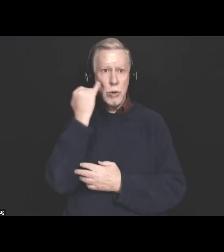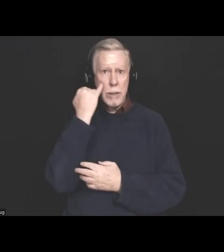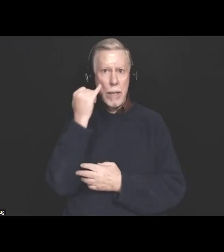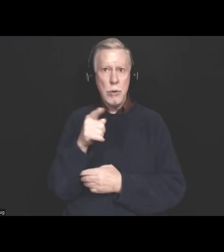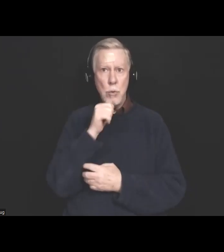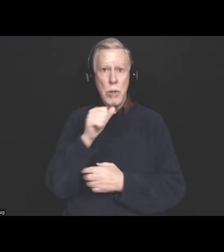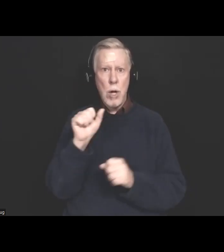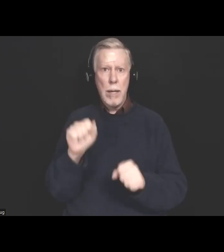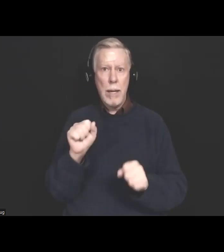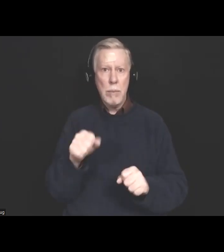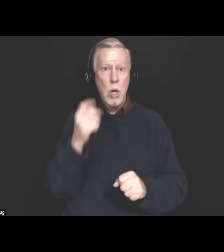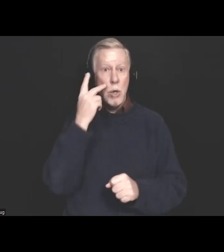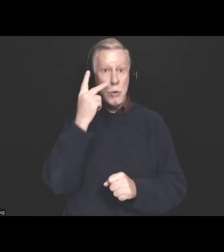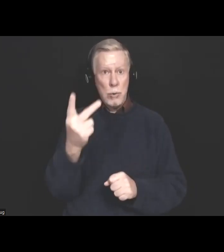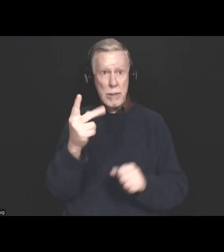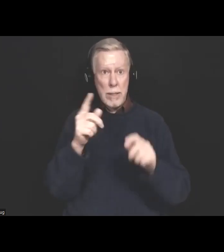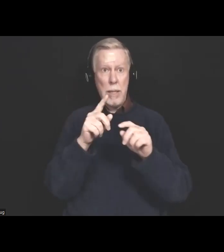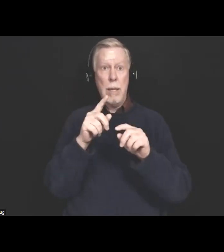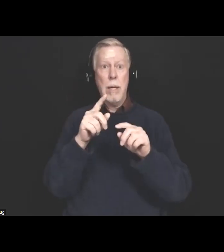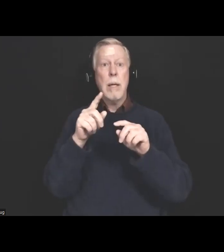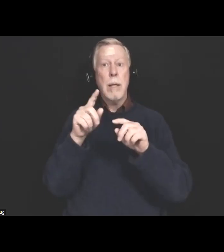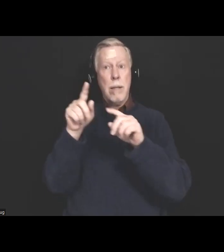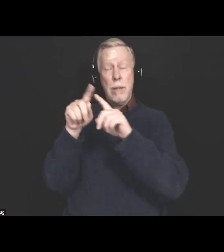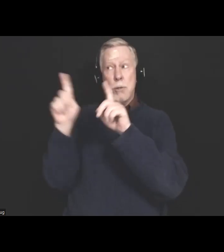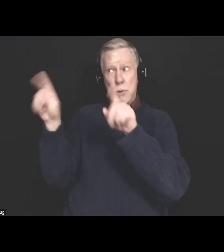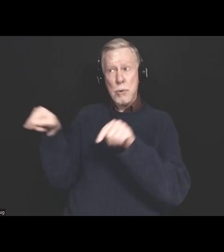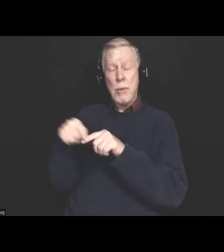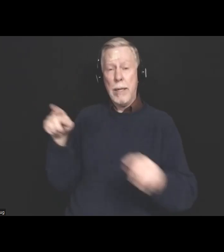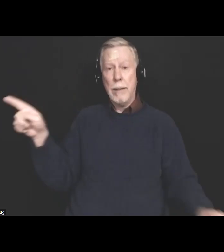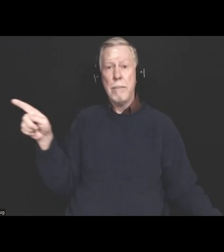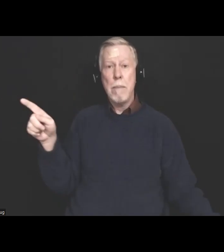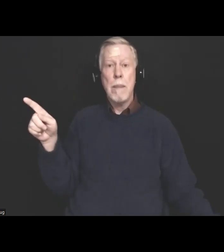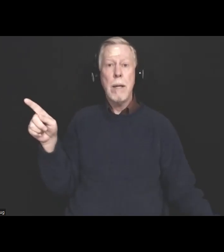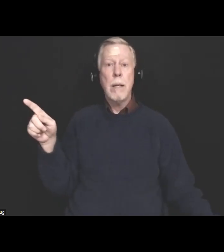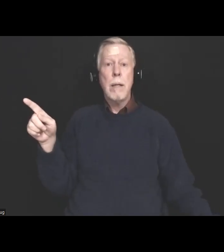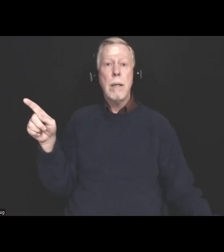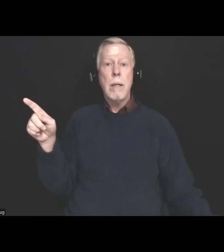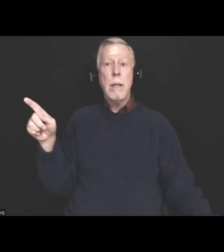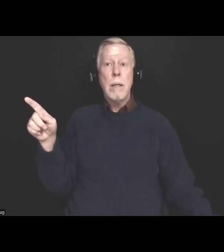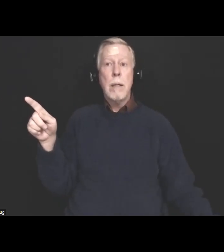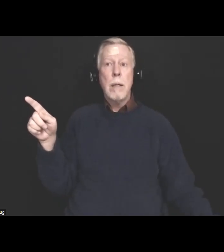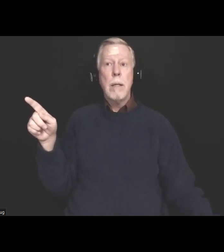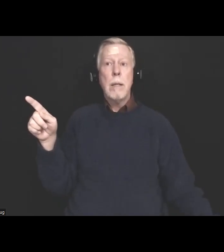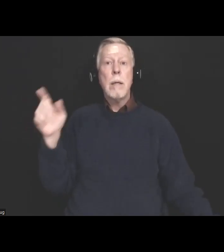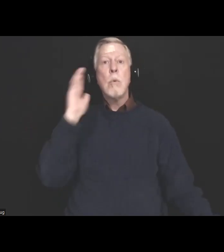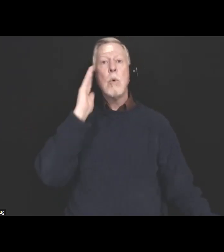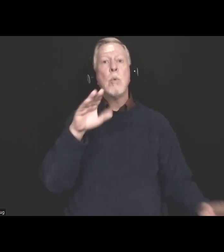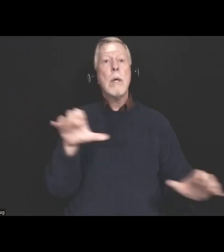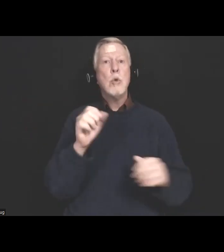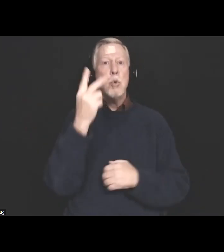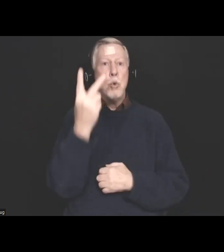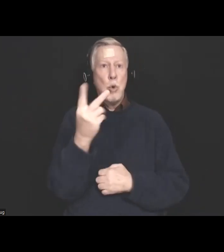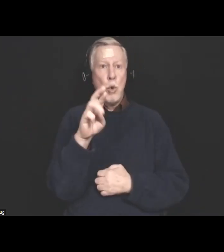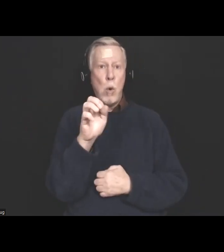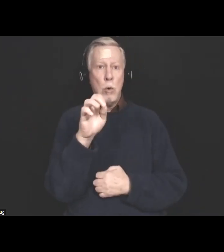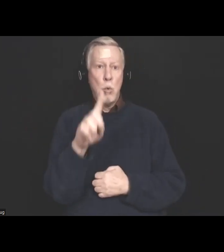able to see the screen. So with that, we're going to do two rounds of Menti surveying,